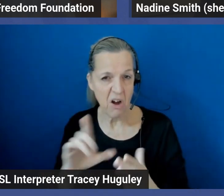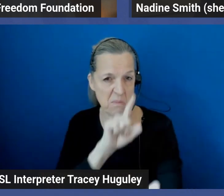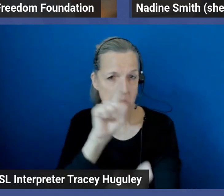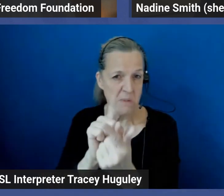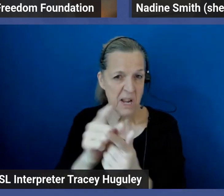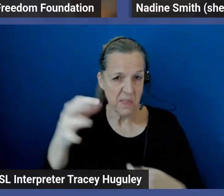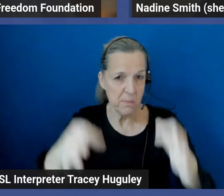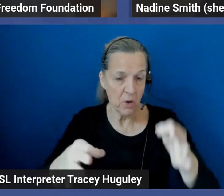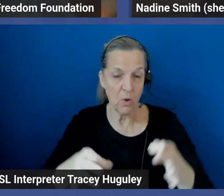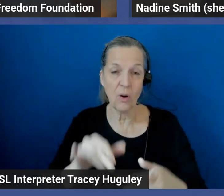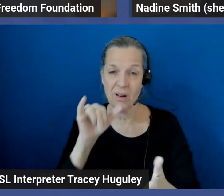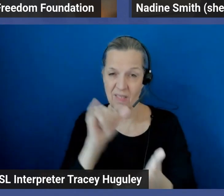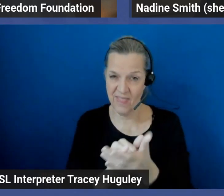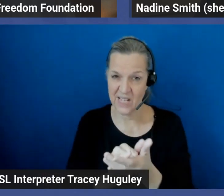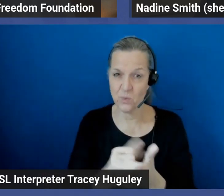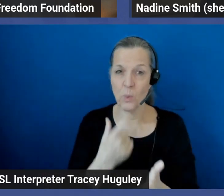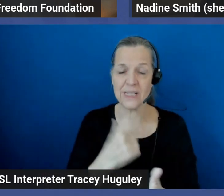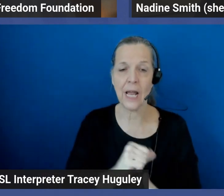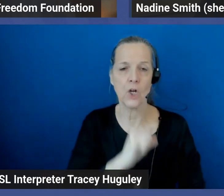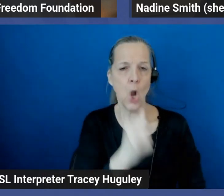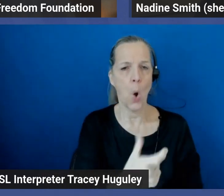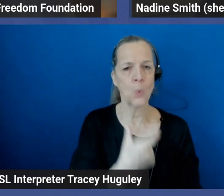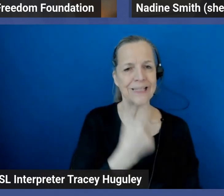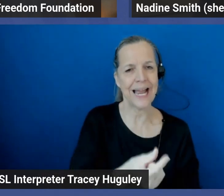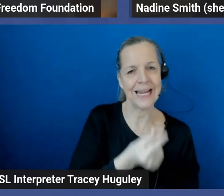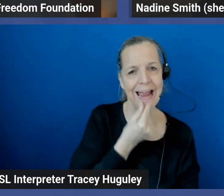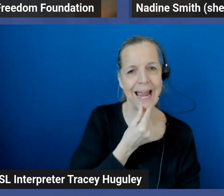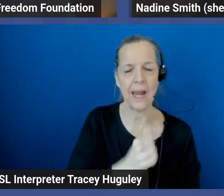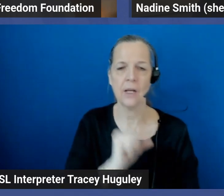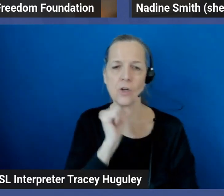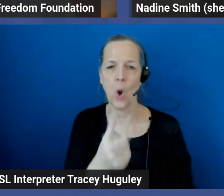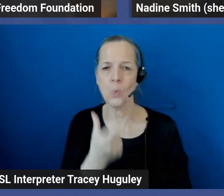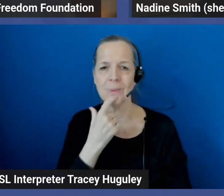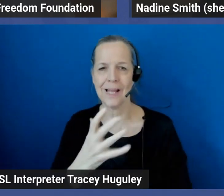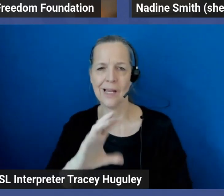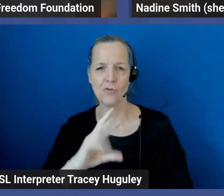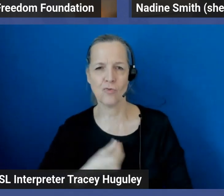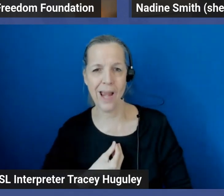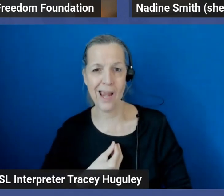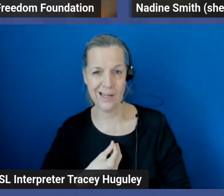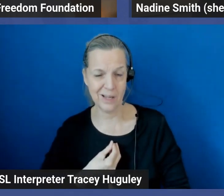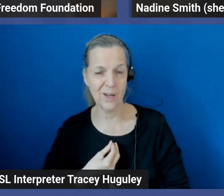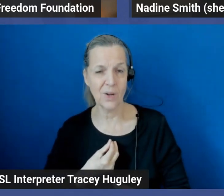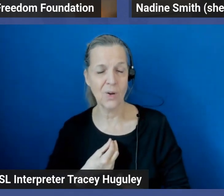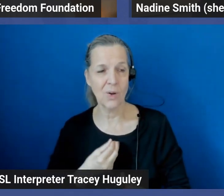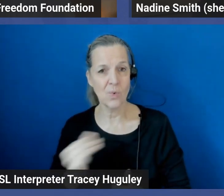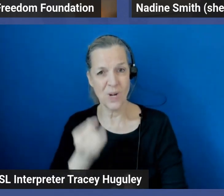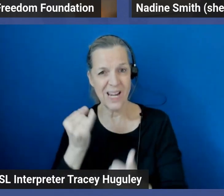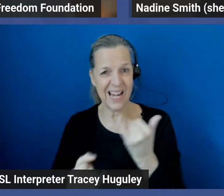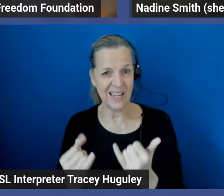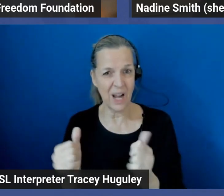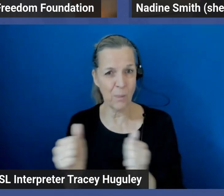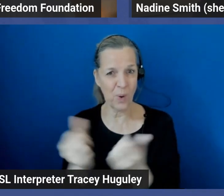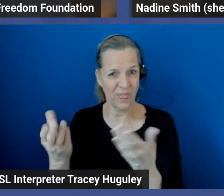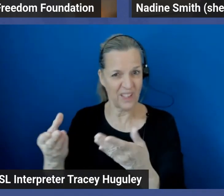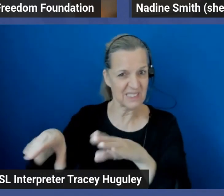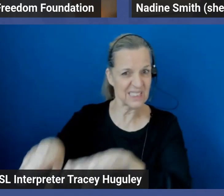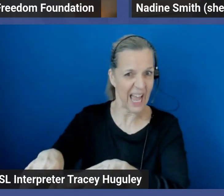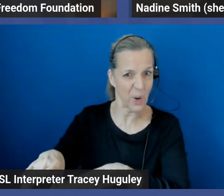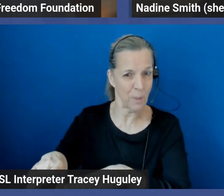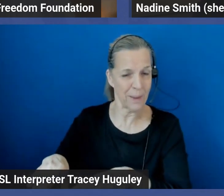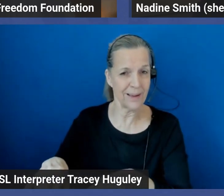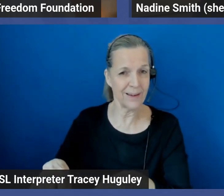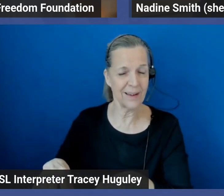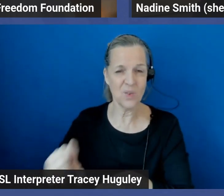that's what we did with the Don't Say Gay, Don't Say Trans bill, and ended up with a settlement that not only knocked down the